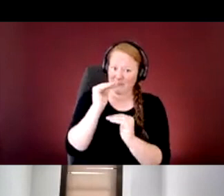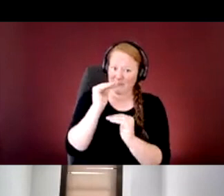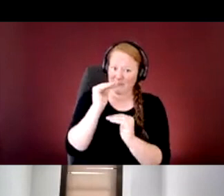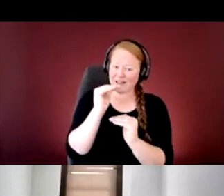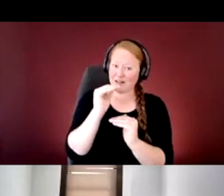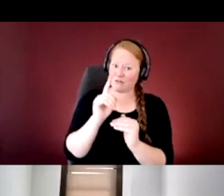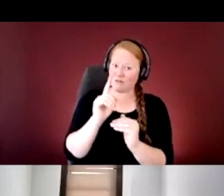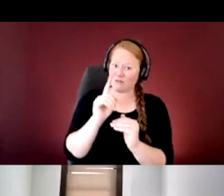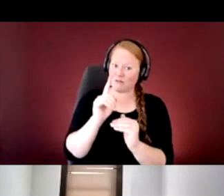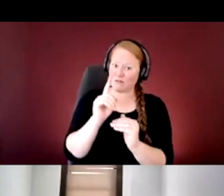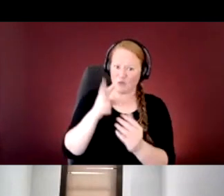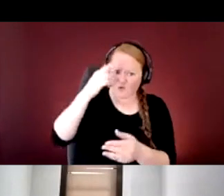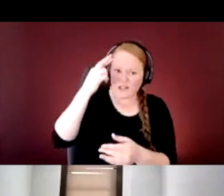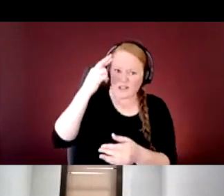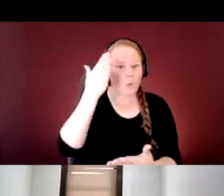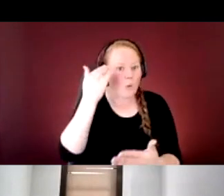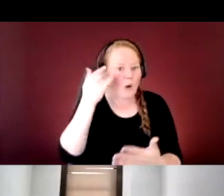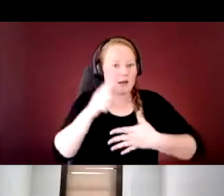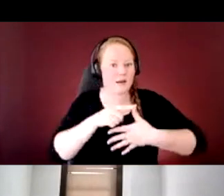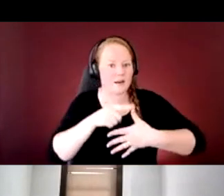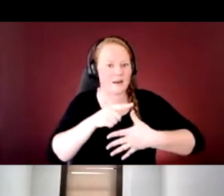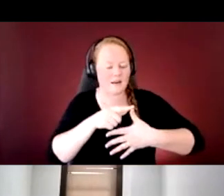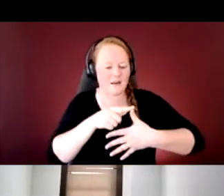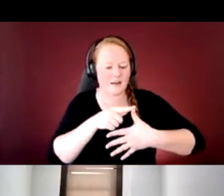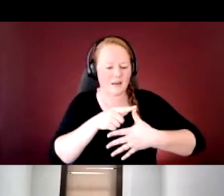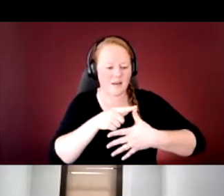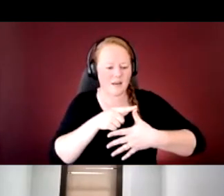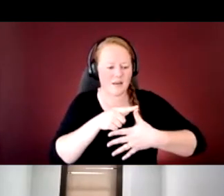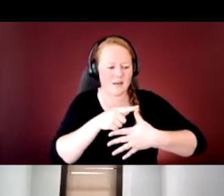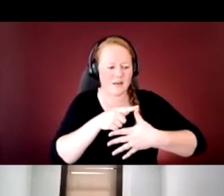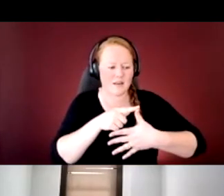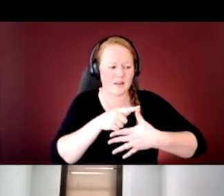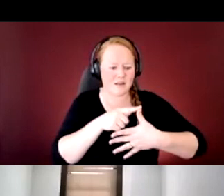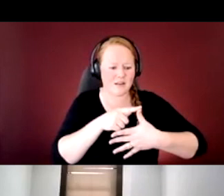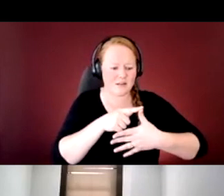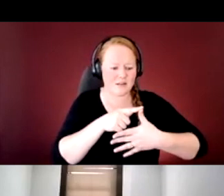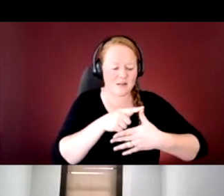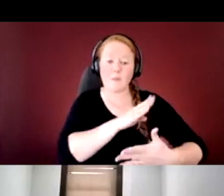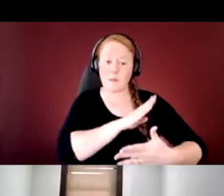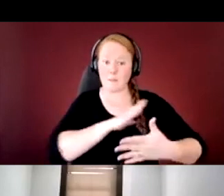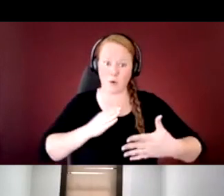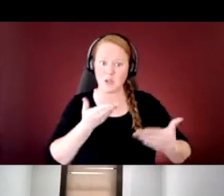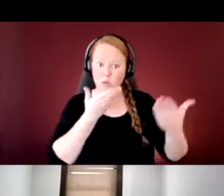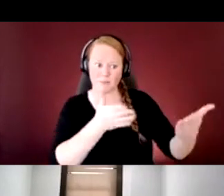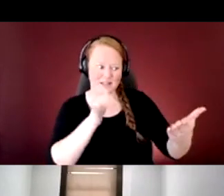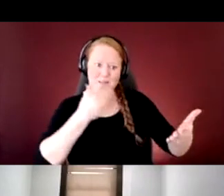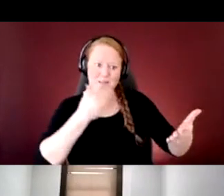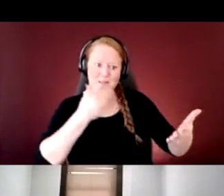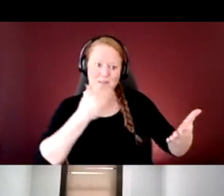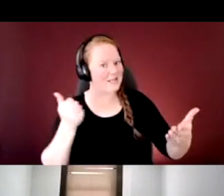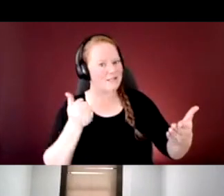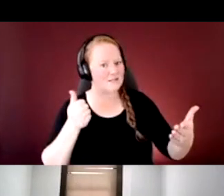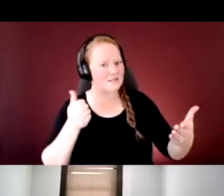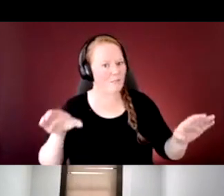funds because, number one, the Stimulus Advisory Board recommended it as a best practice, and because